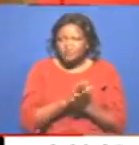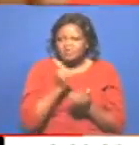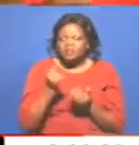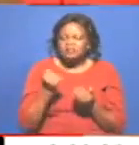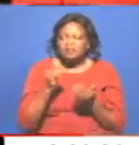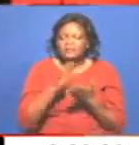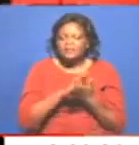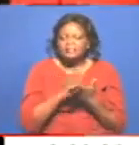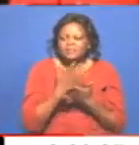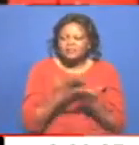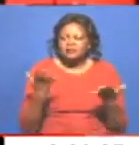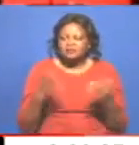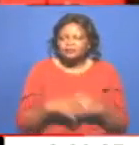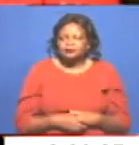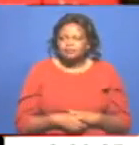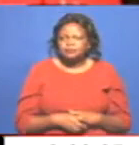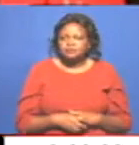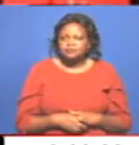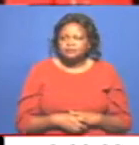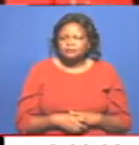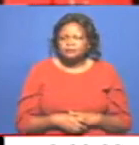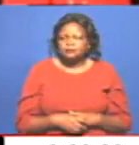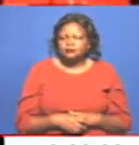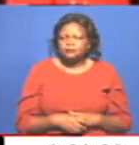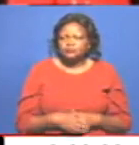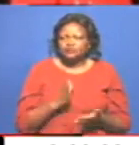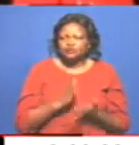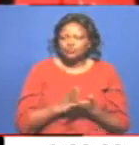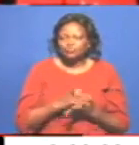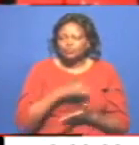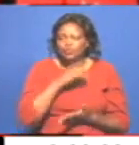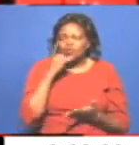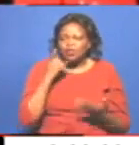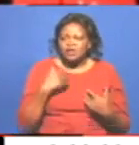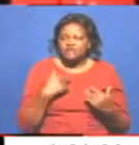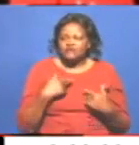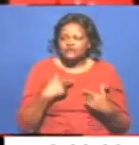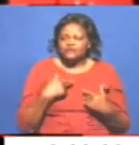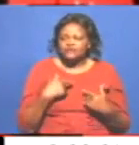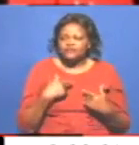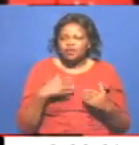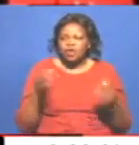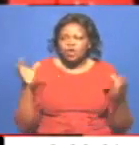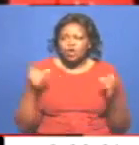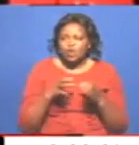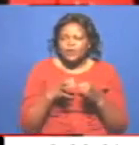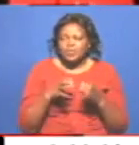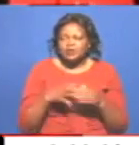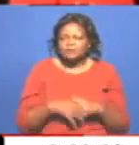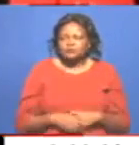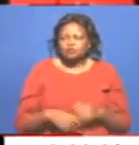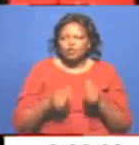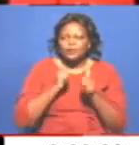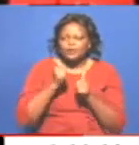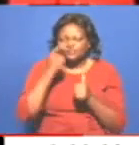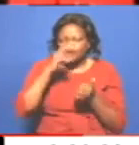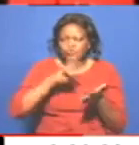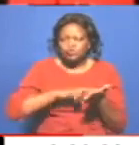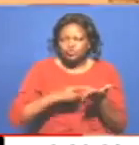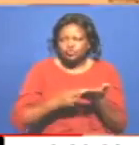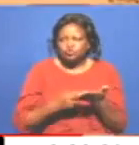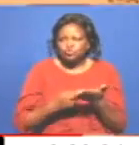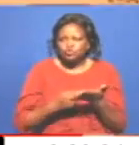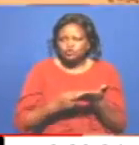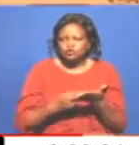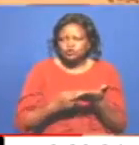amenities. It's a drought period. There are communities competing for resources like pasture and